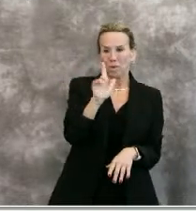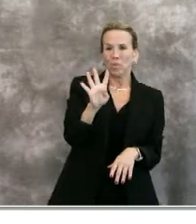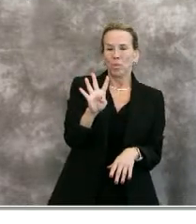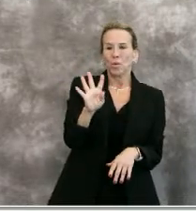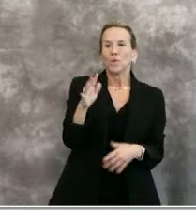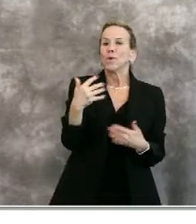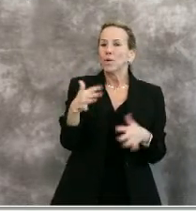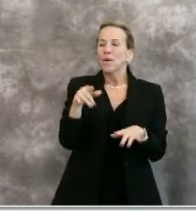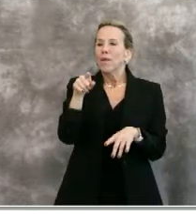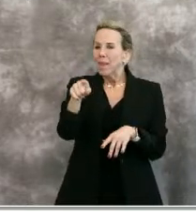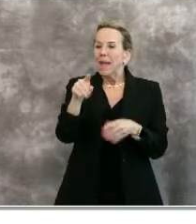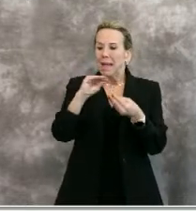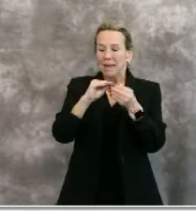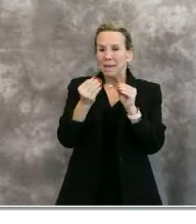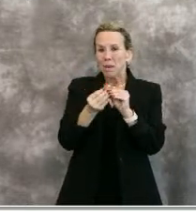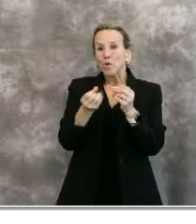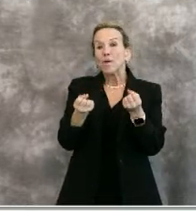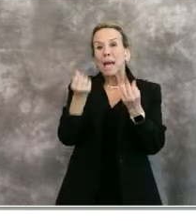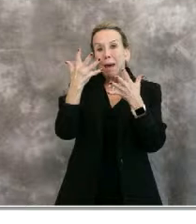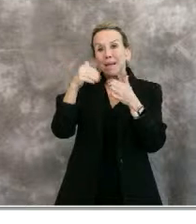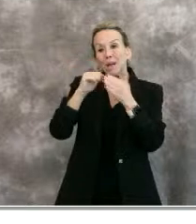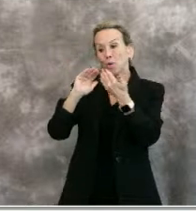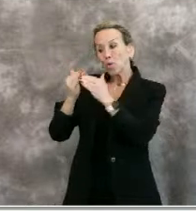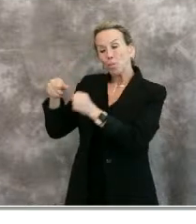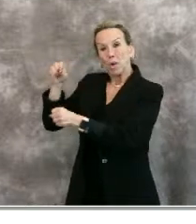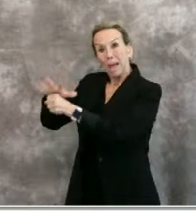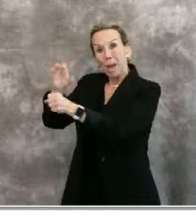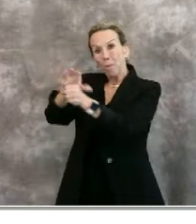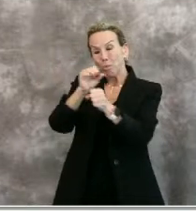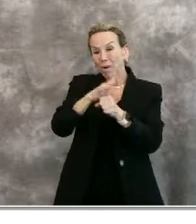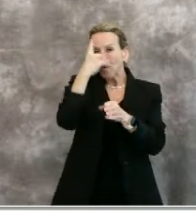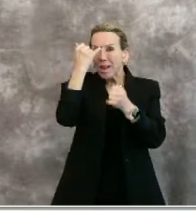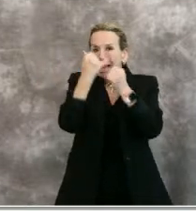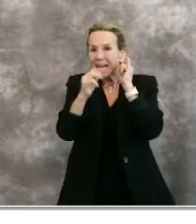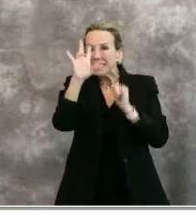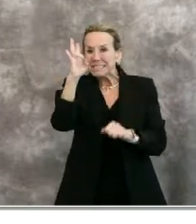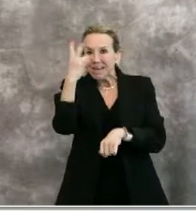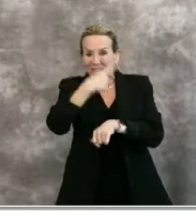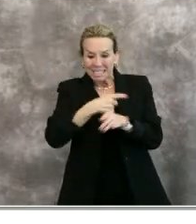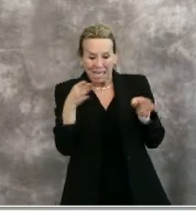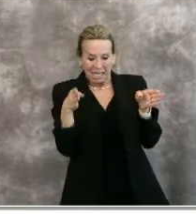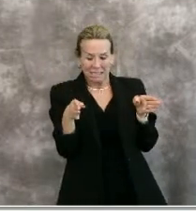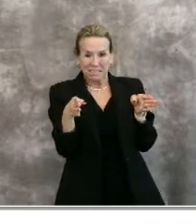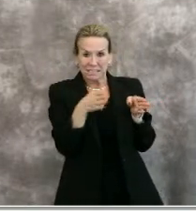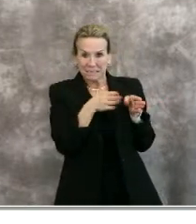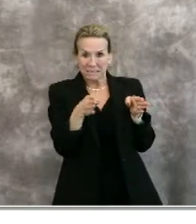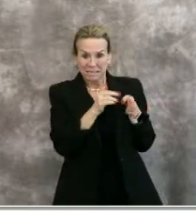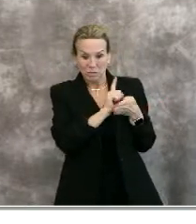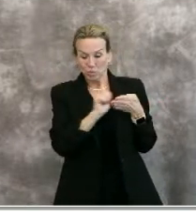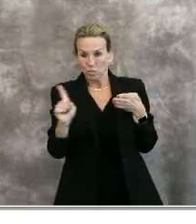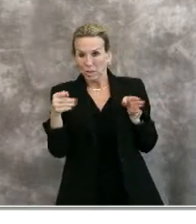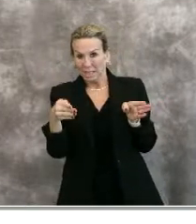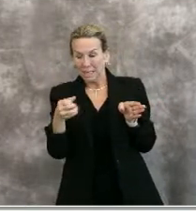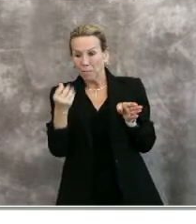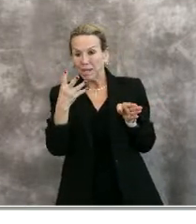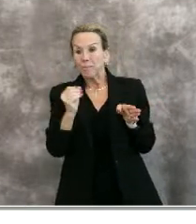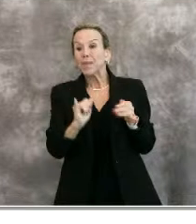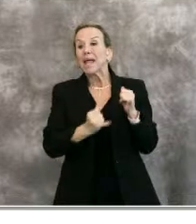basically is the number of community outbreaks for the last 7 days. And then the third is